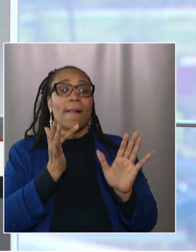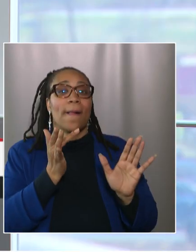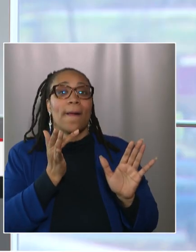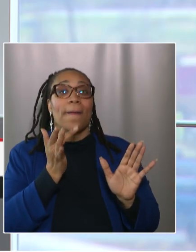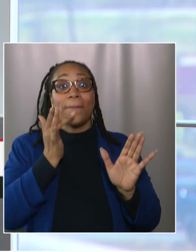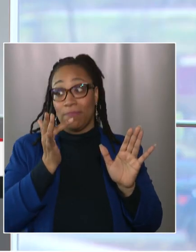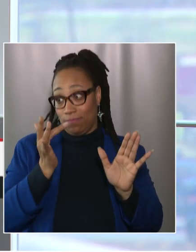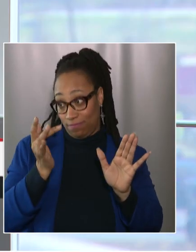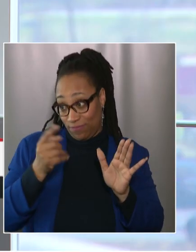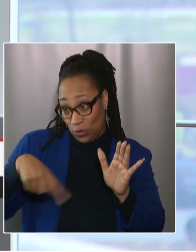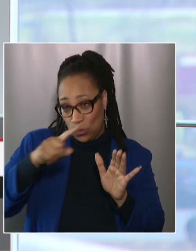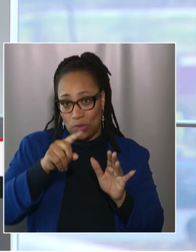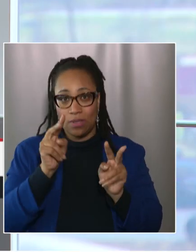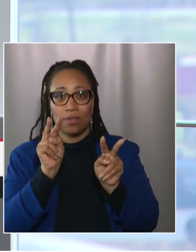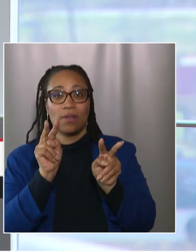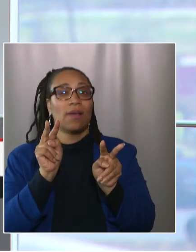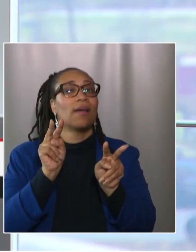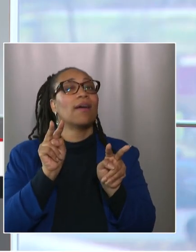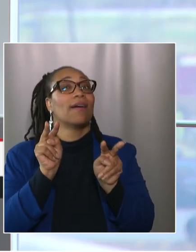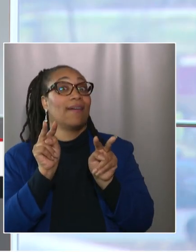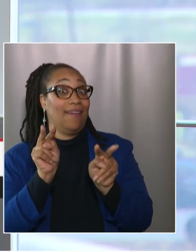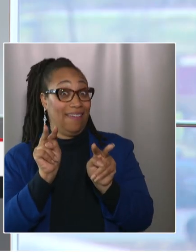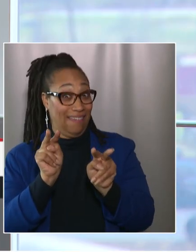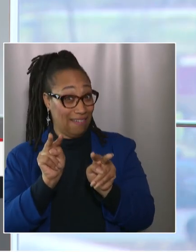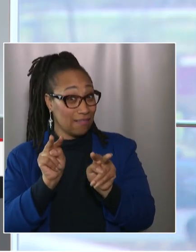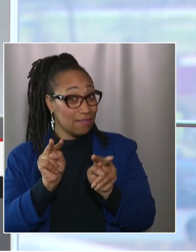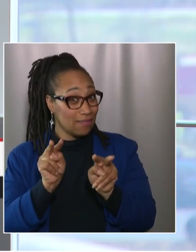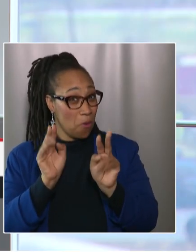accomplished. So without further ado, we'll start